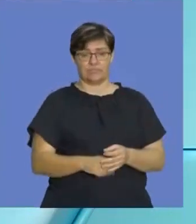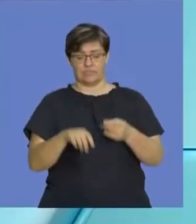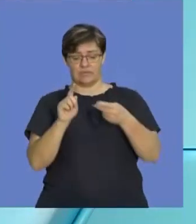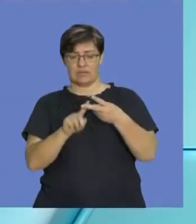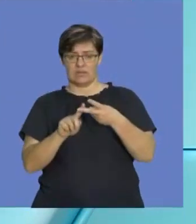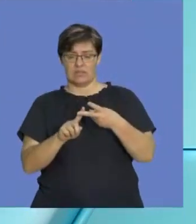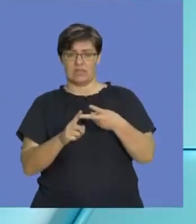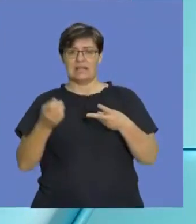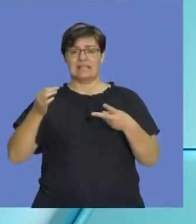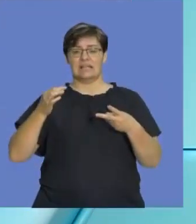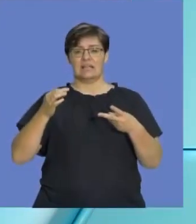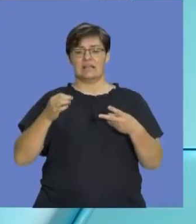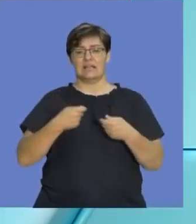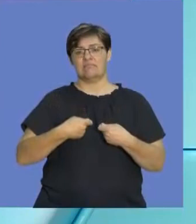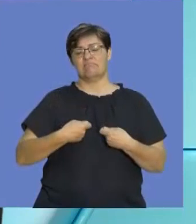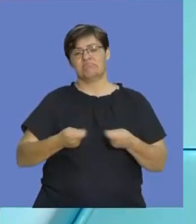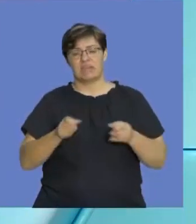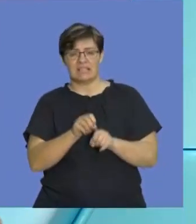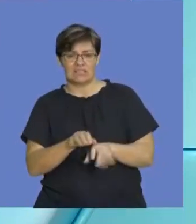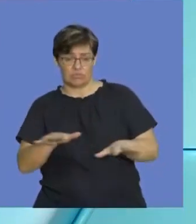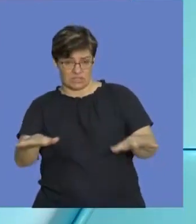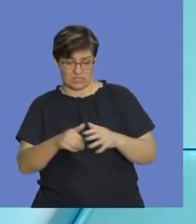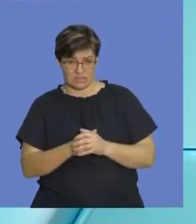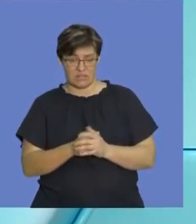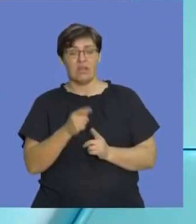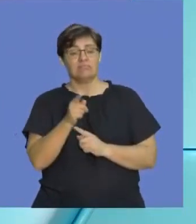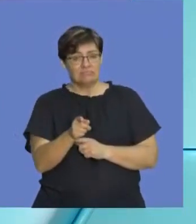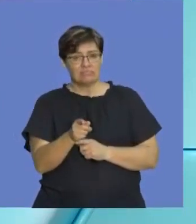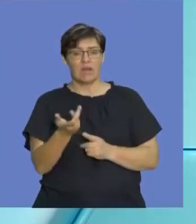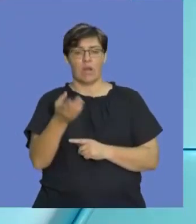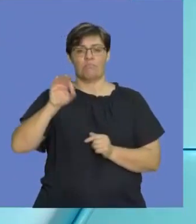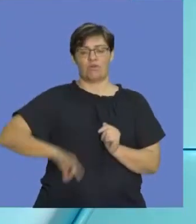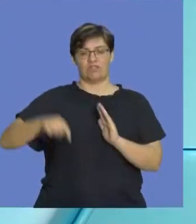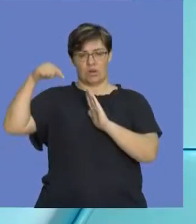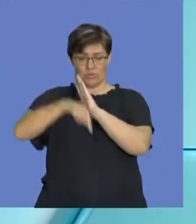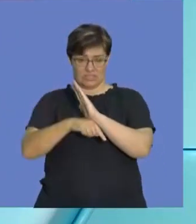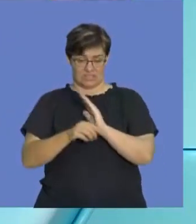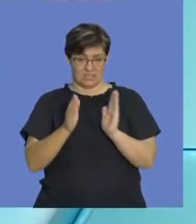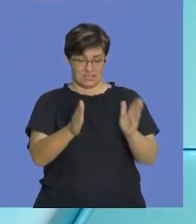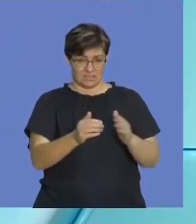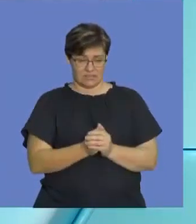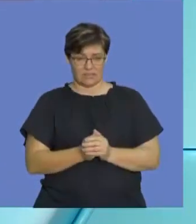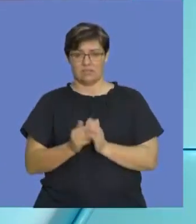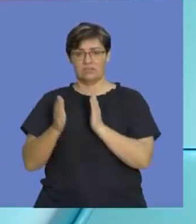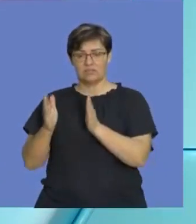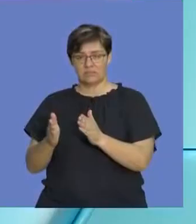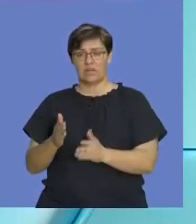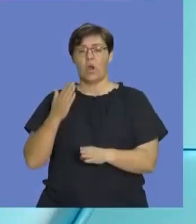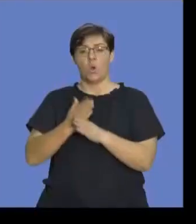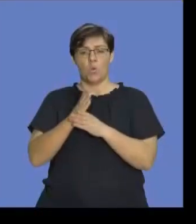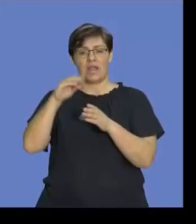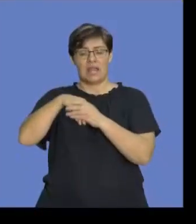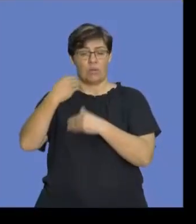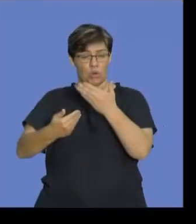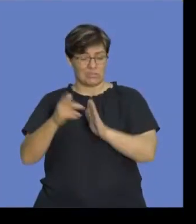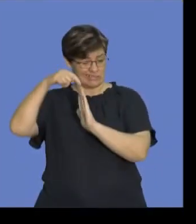manufacturing. Then we spoke about selling and distribution and admin costs. We said those go to my profit and loss. We spoke